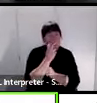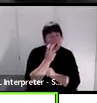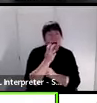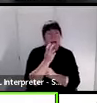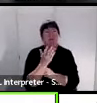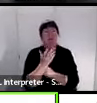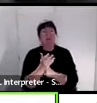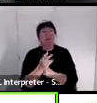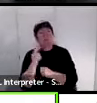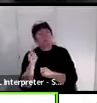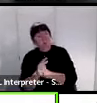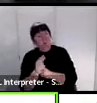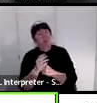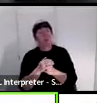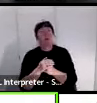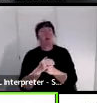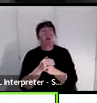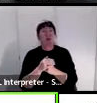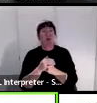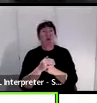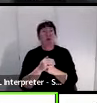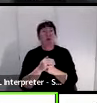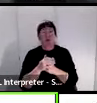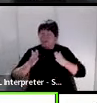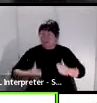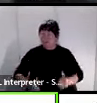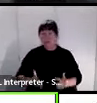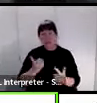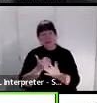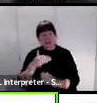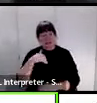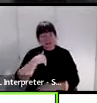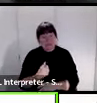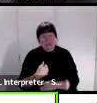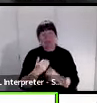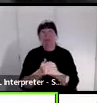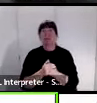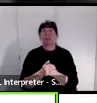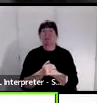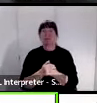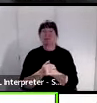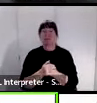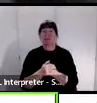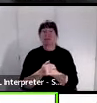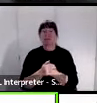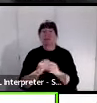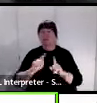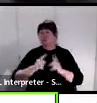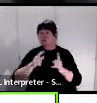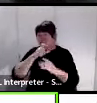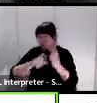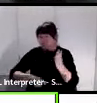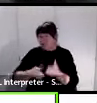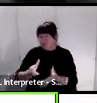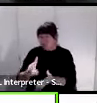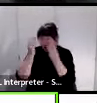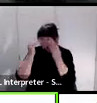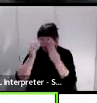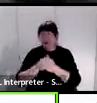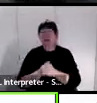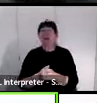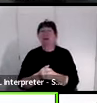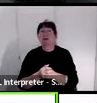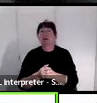a blind perspective, we come from physical access needs, we come from disabilities around learning, and all of